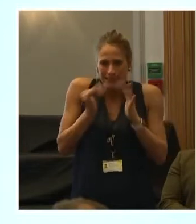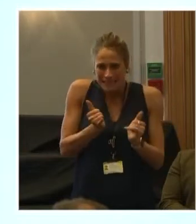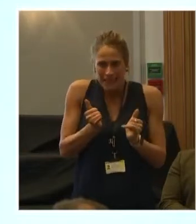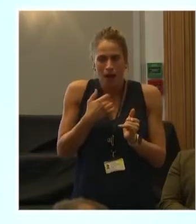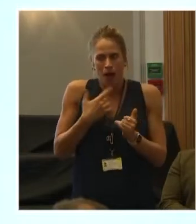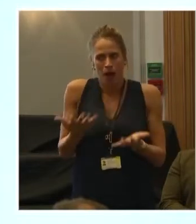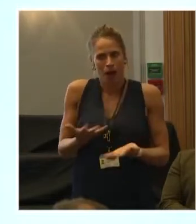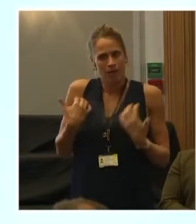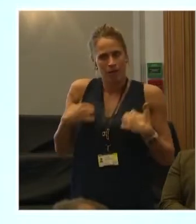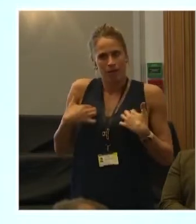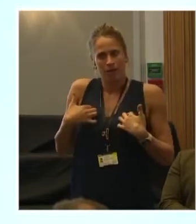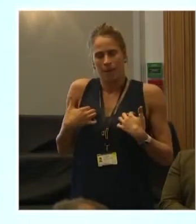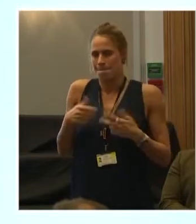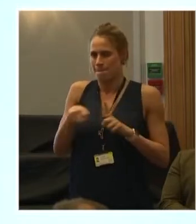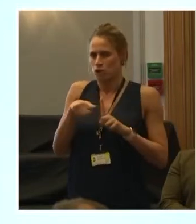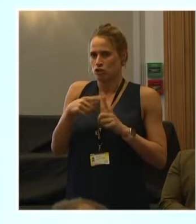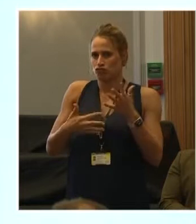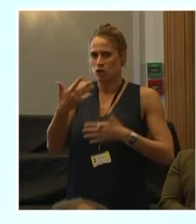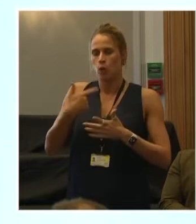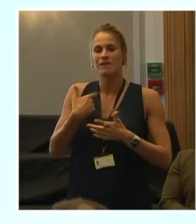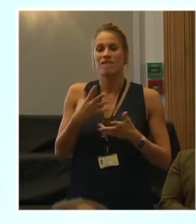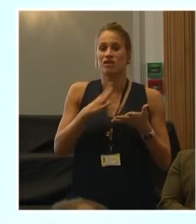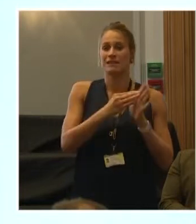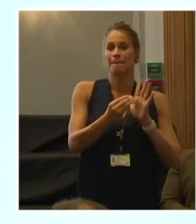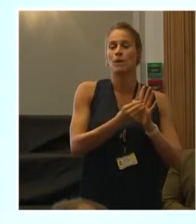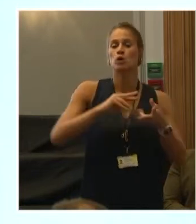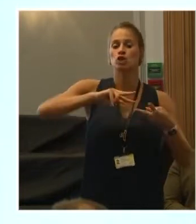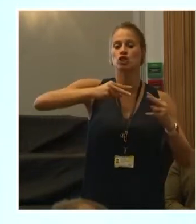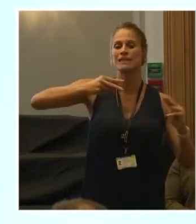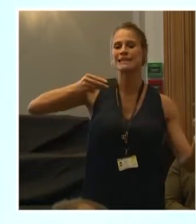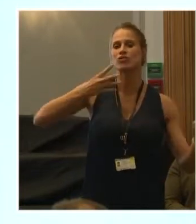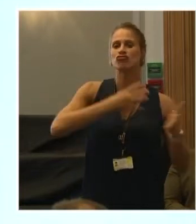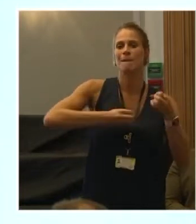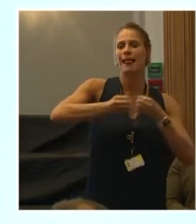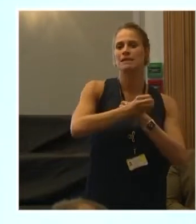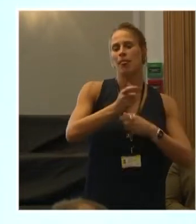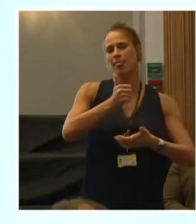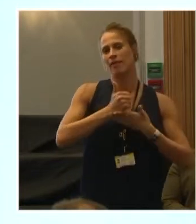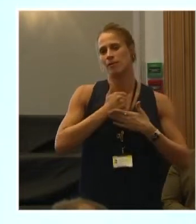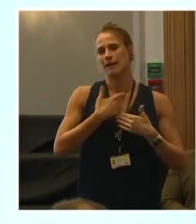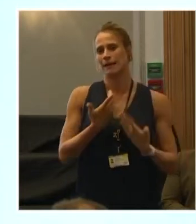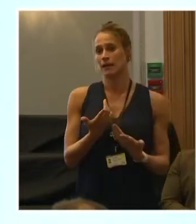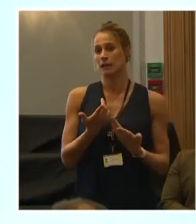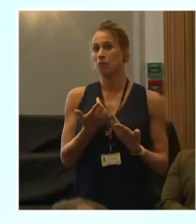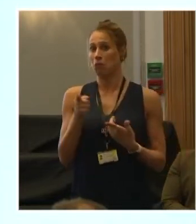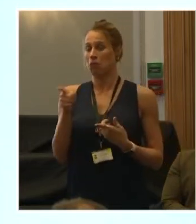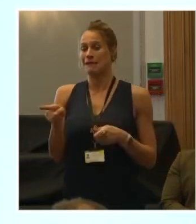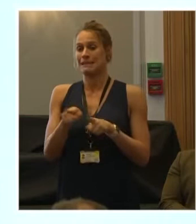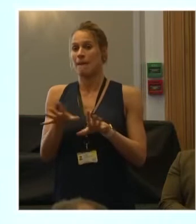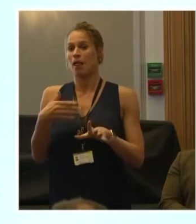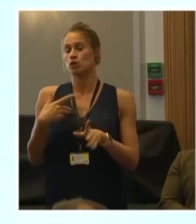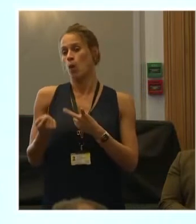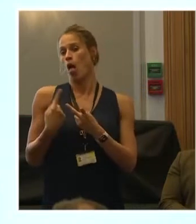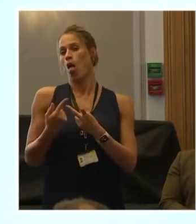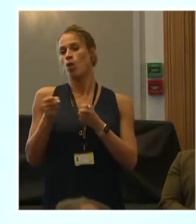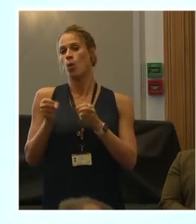results. These include gene replacement therapies that work along the similar lines to Luxturna, as well as cutting edge gene editing